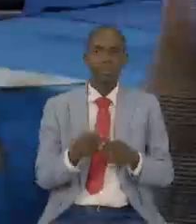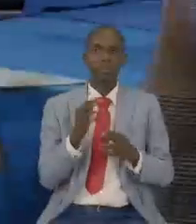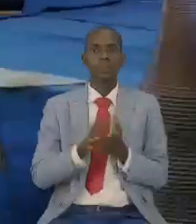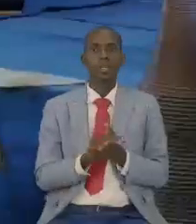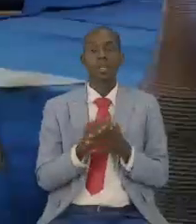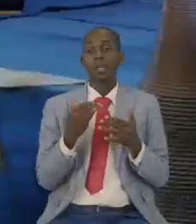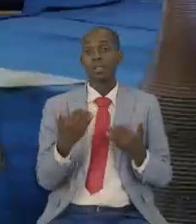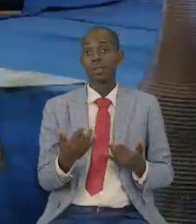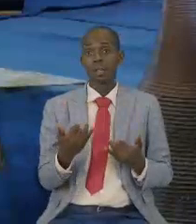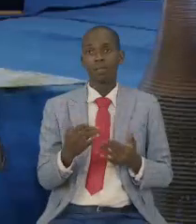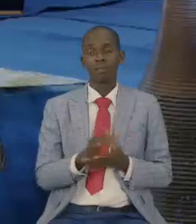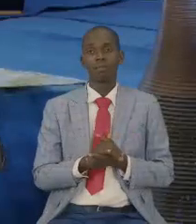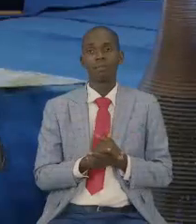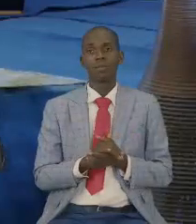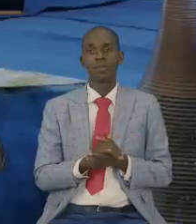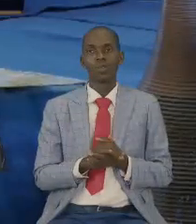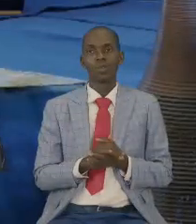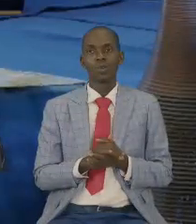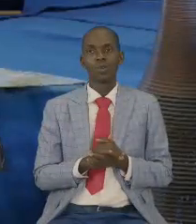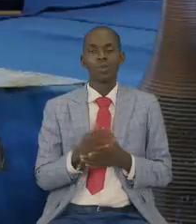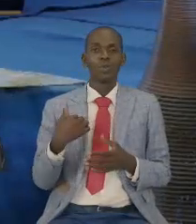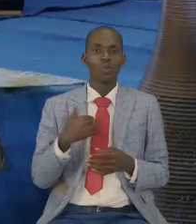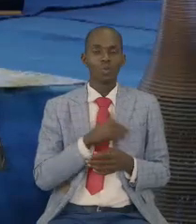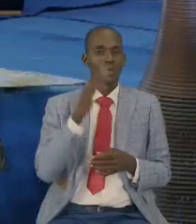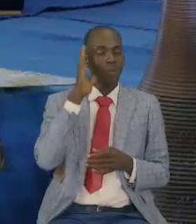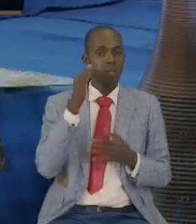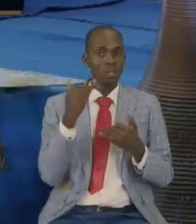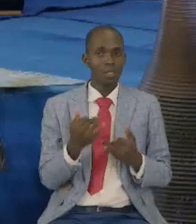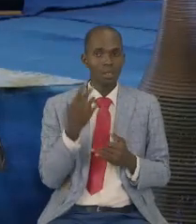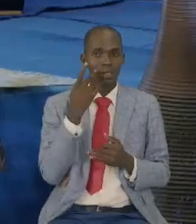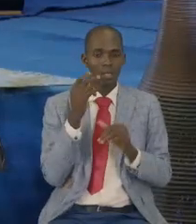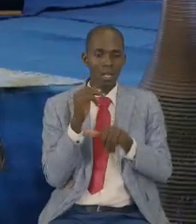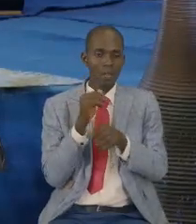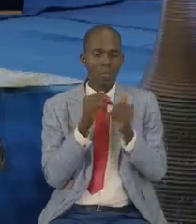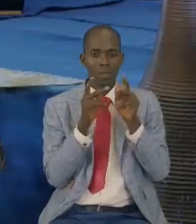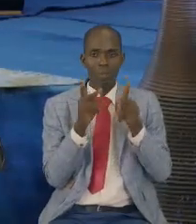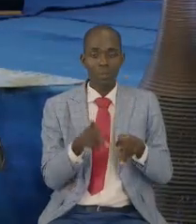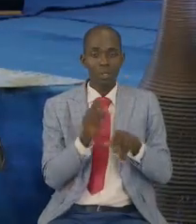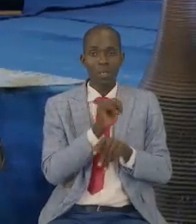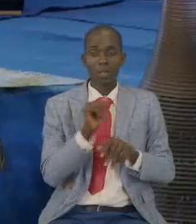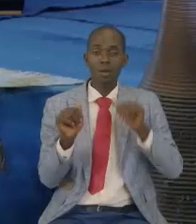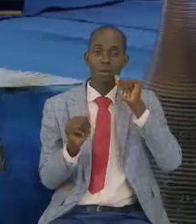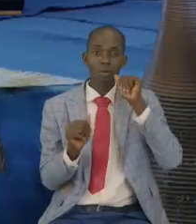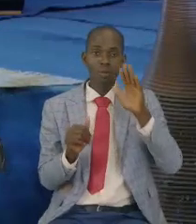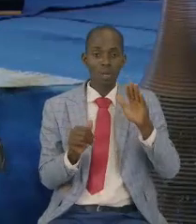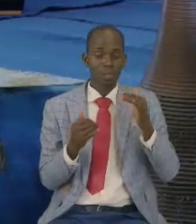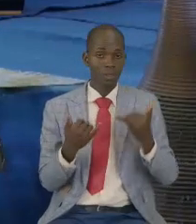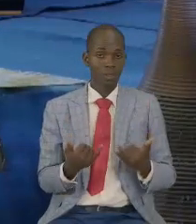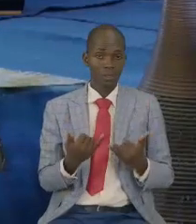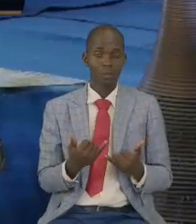we're going to now see another person, a woman, this time Mrs.